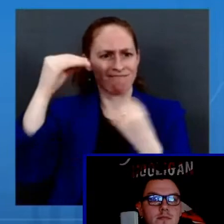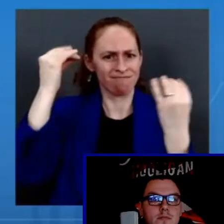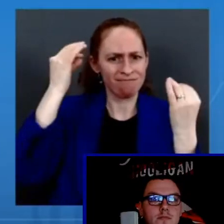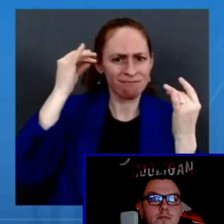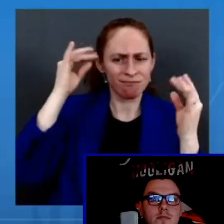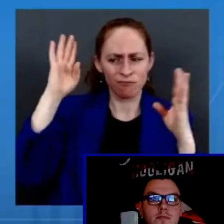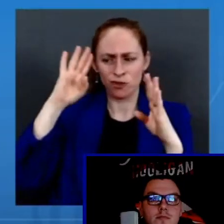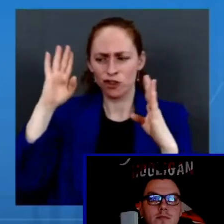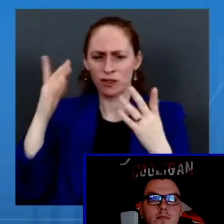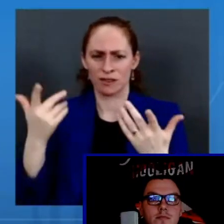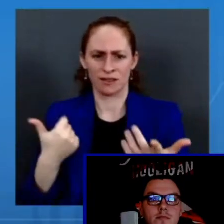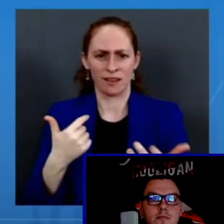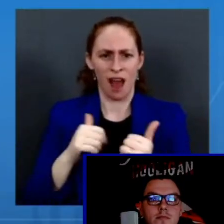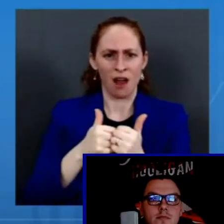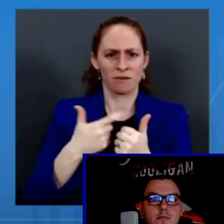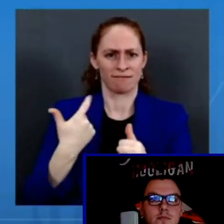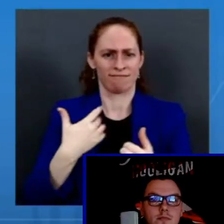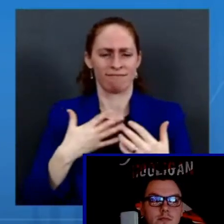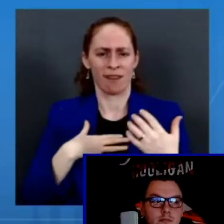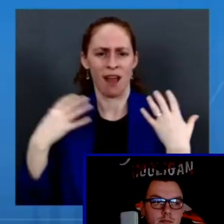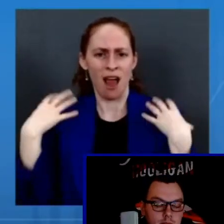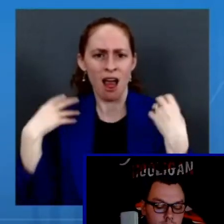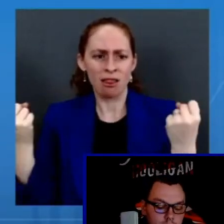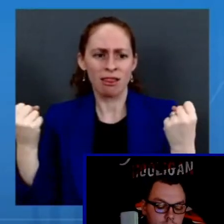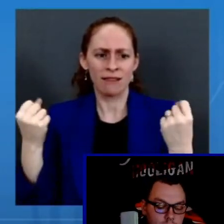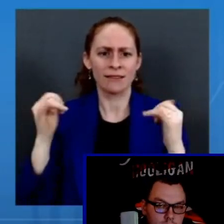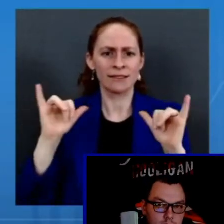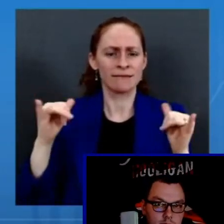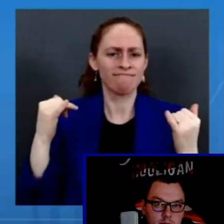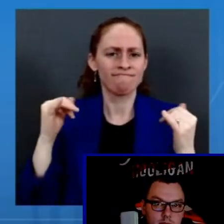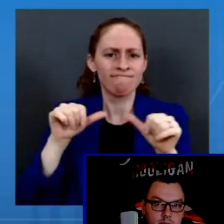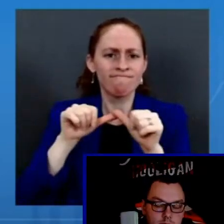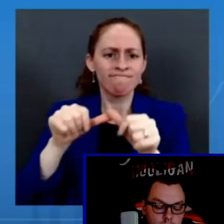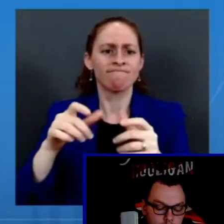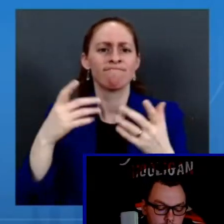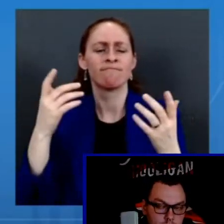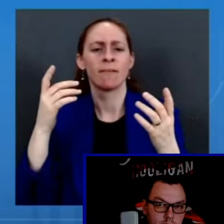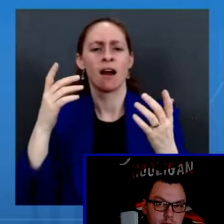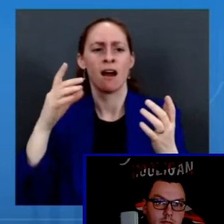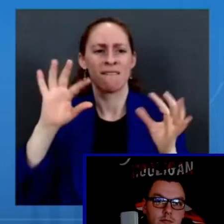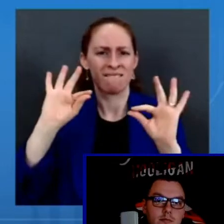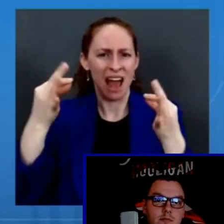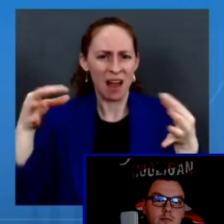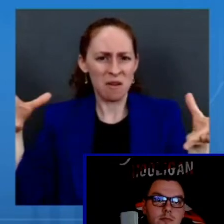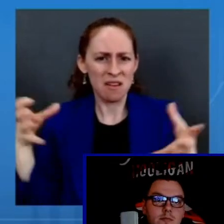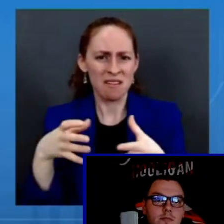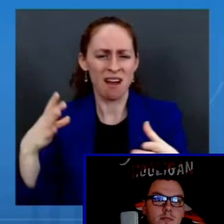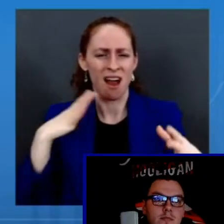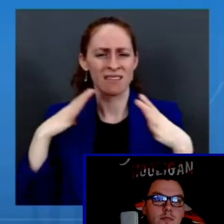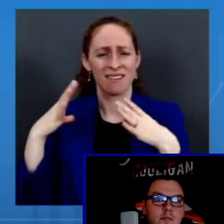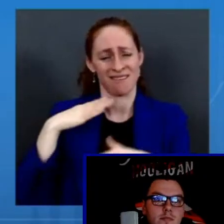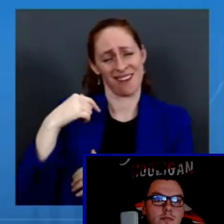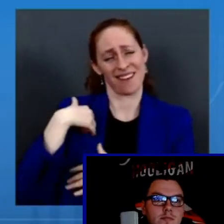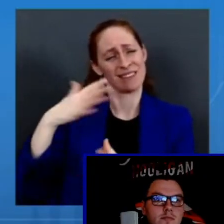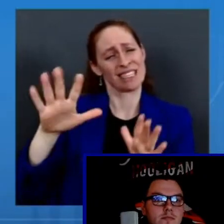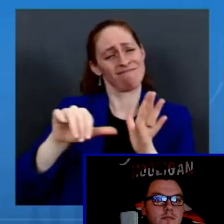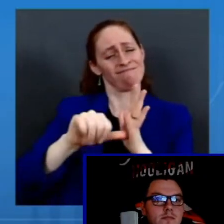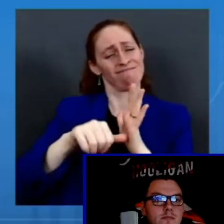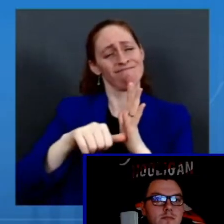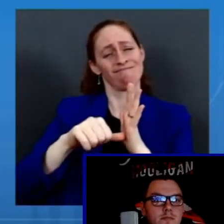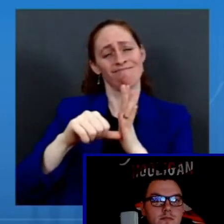me say before, we know what works against COVID-19, and it's critically important that we implement our